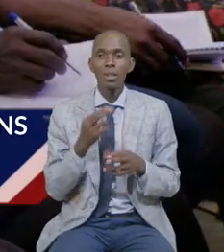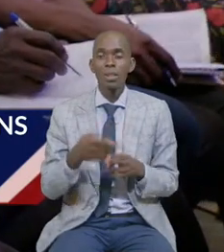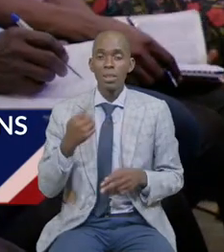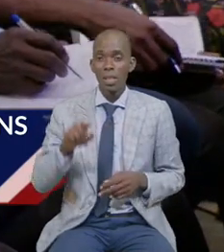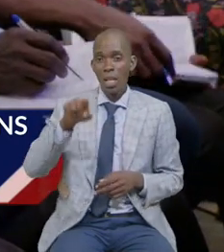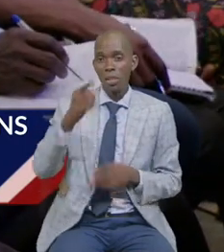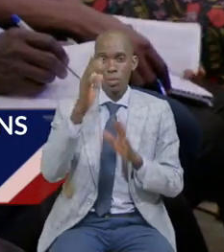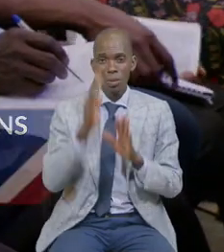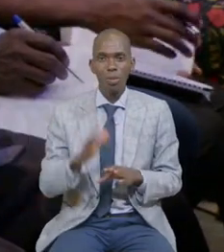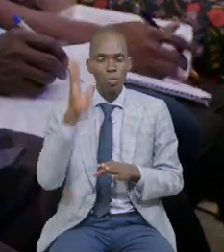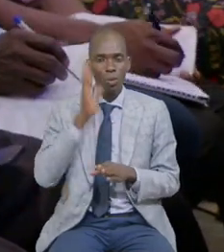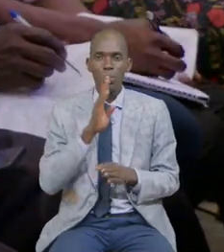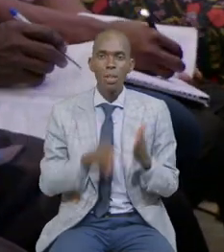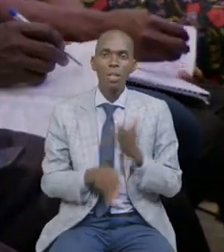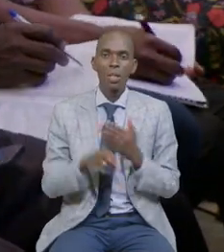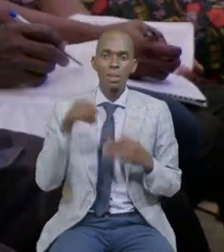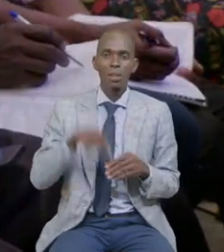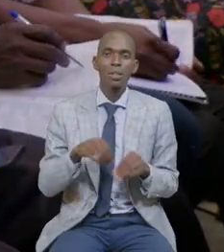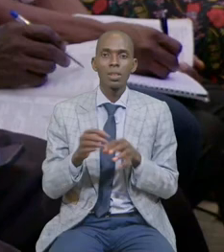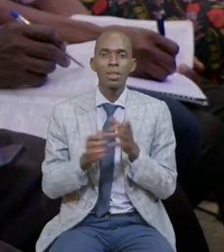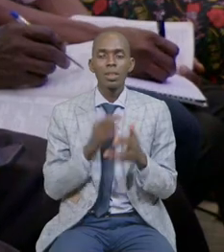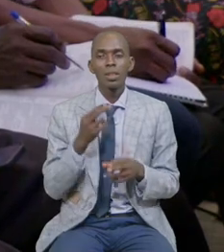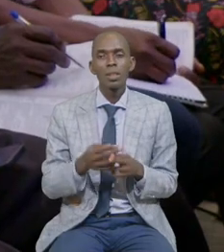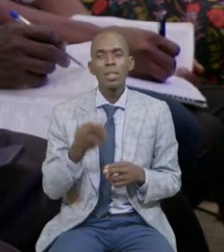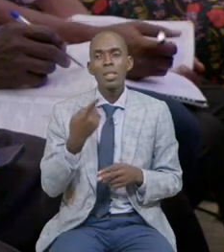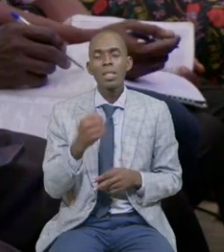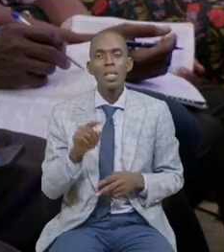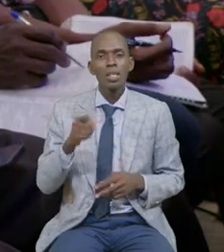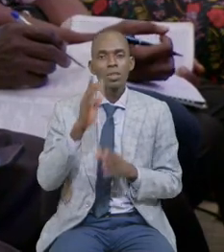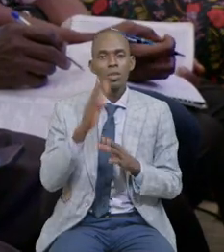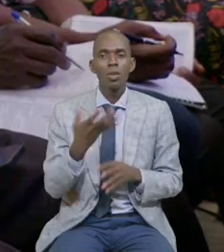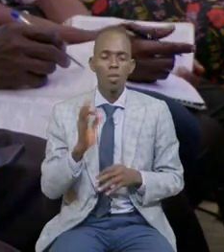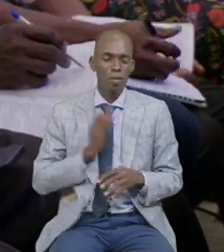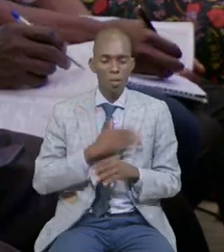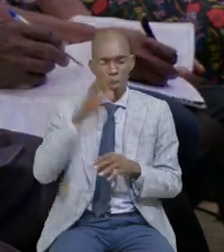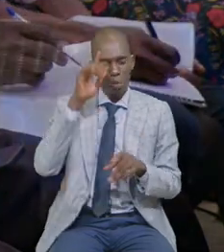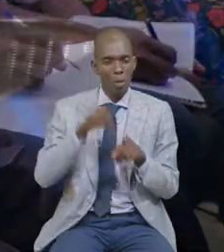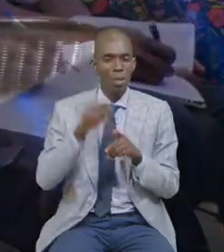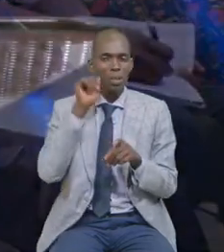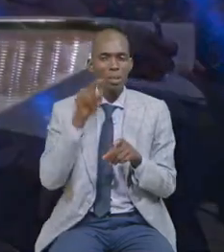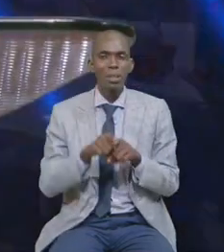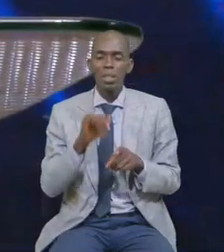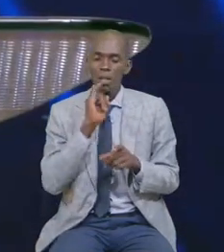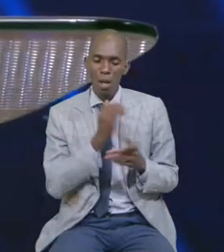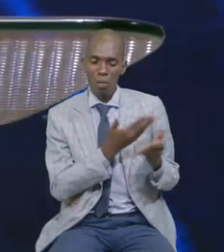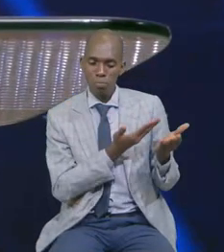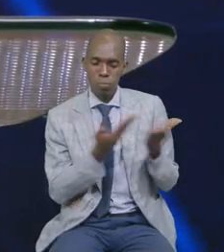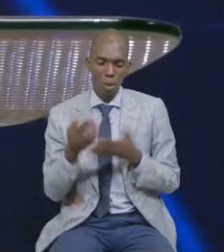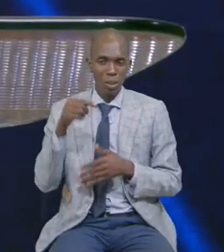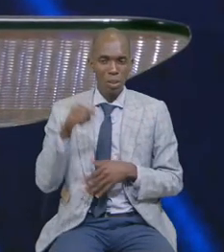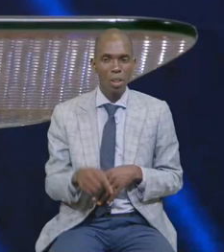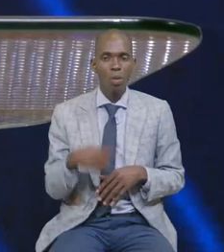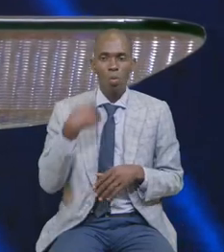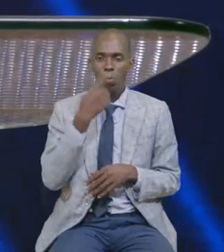they accuse us will be cast down the accused of our Brethren is cast down which accuse them